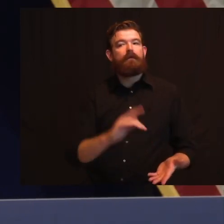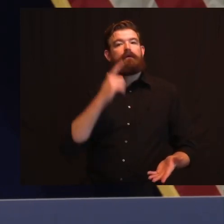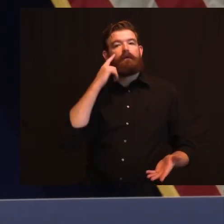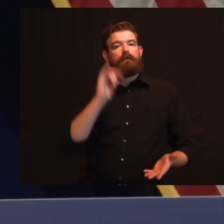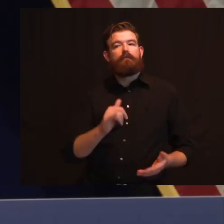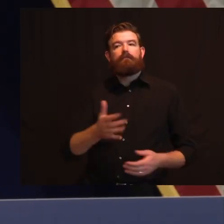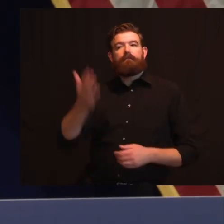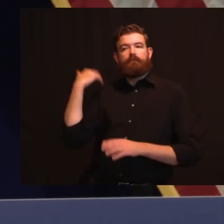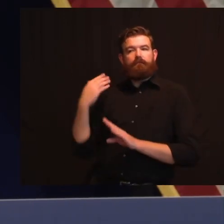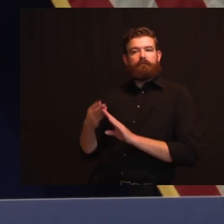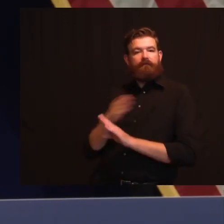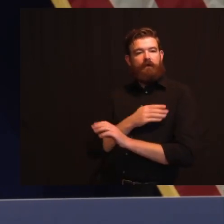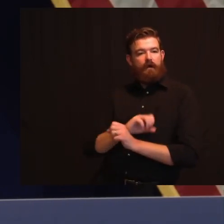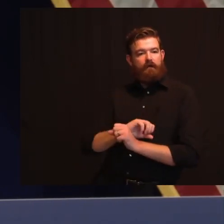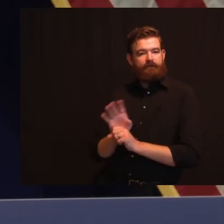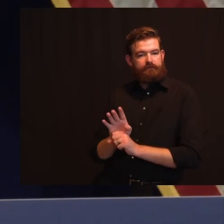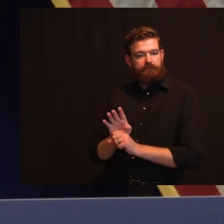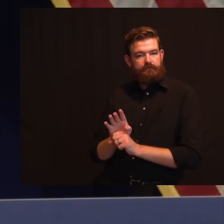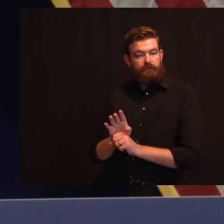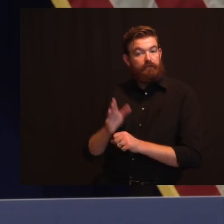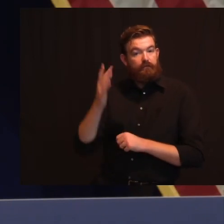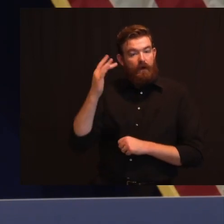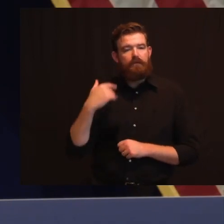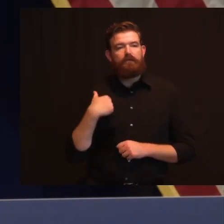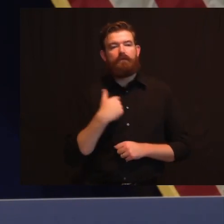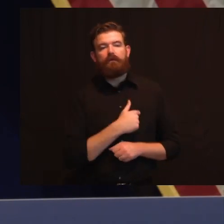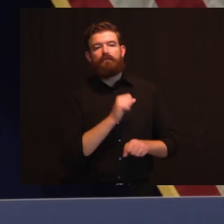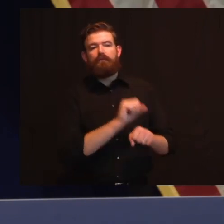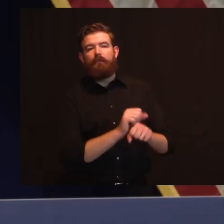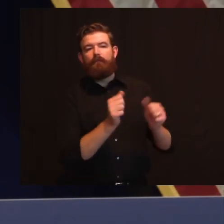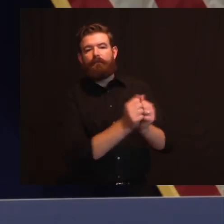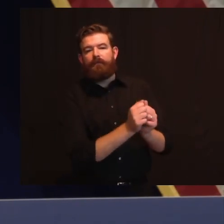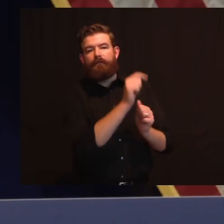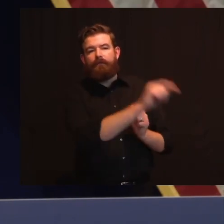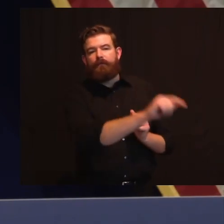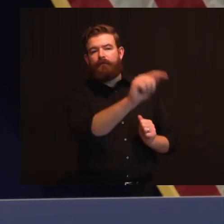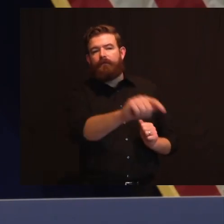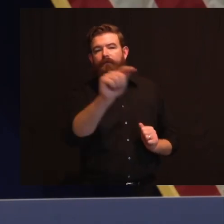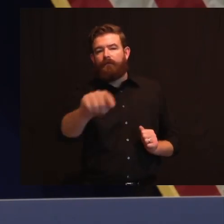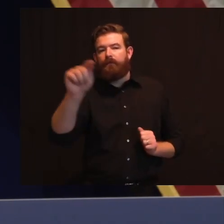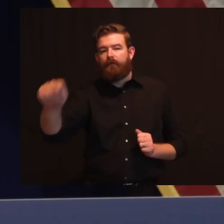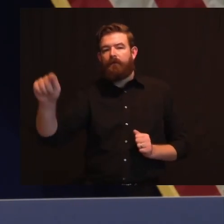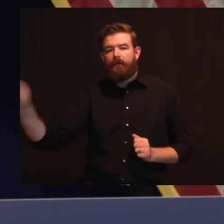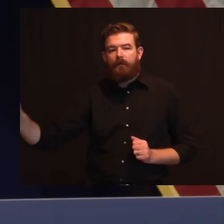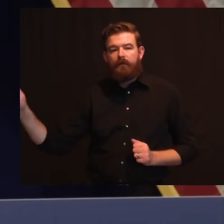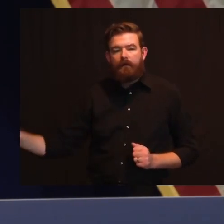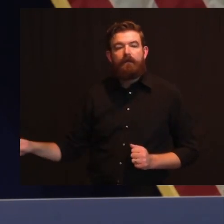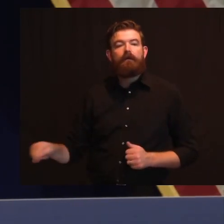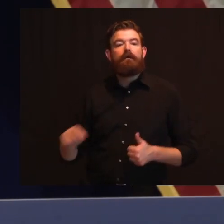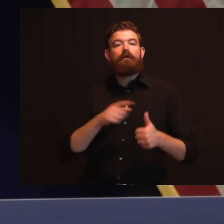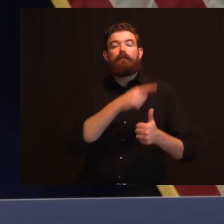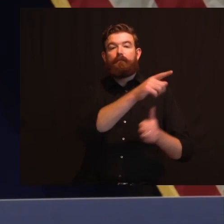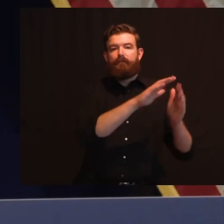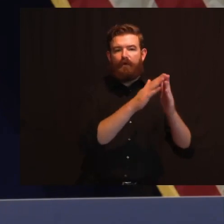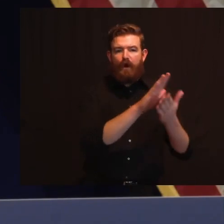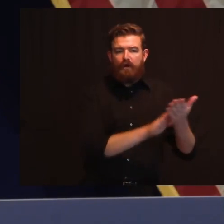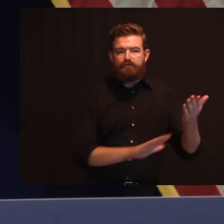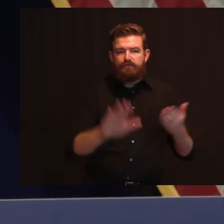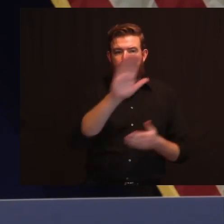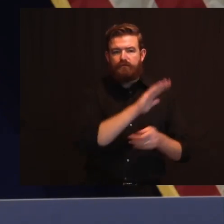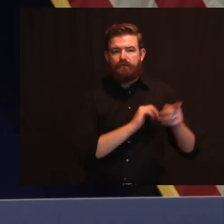colleges and other partners, we were able to complete tens of thousands of road tests at our supplemental locations from